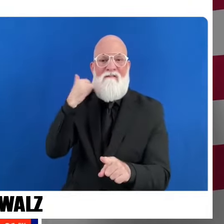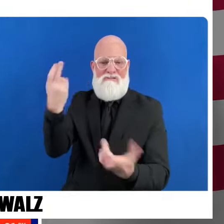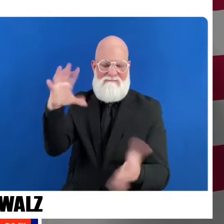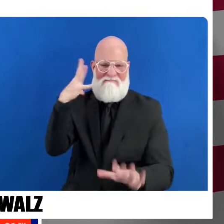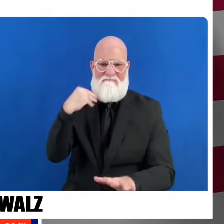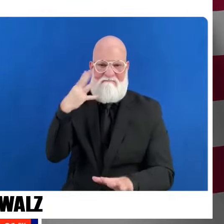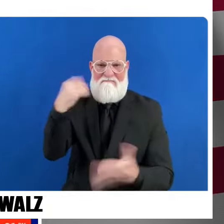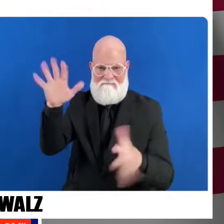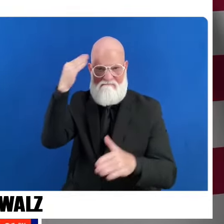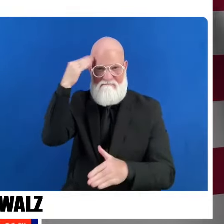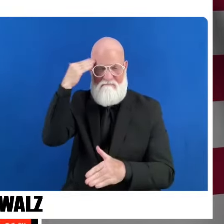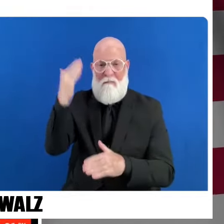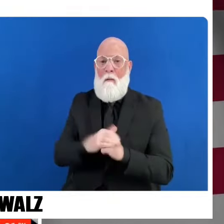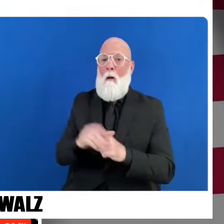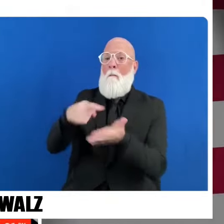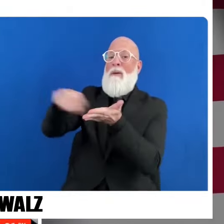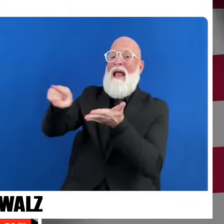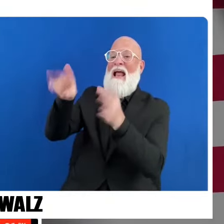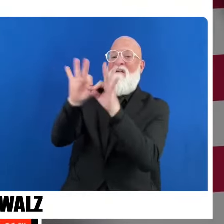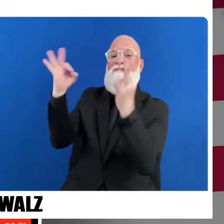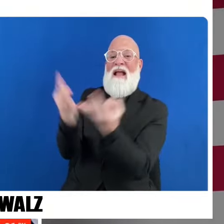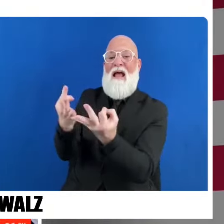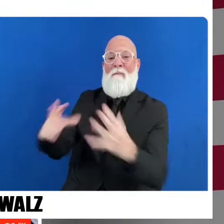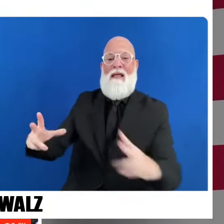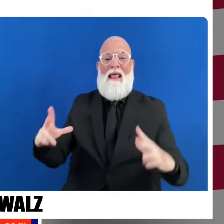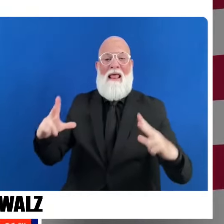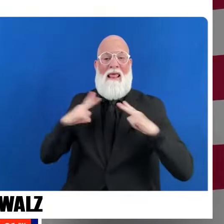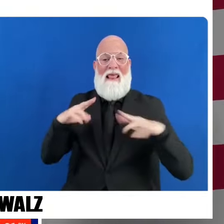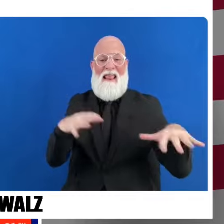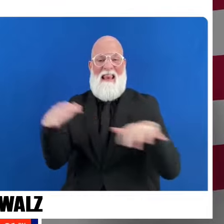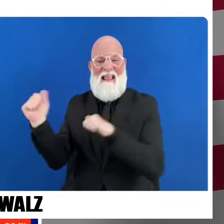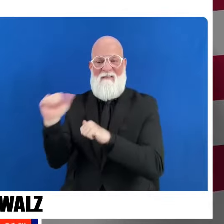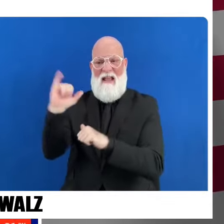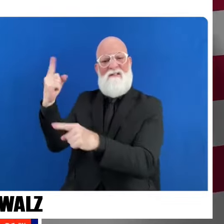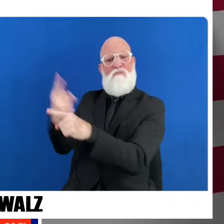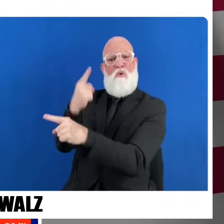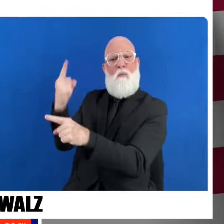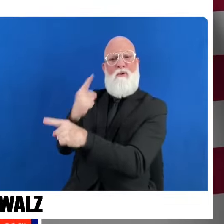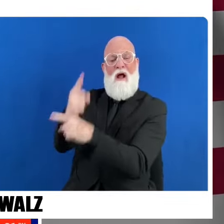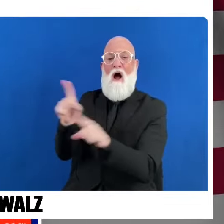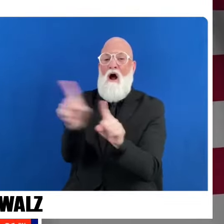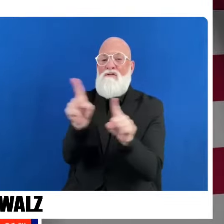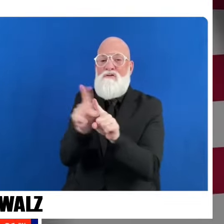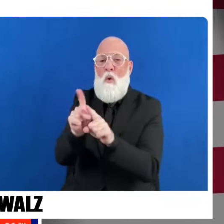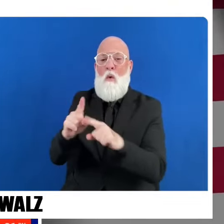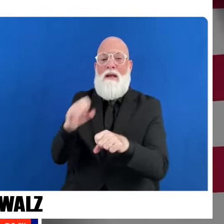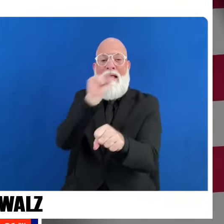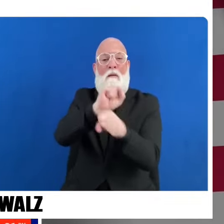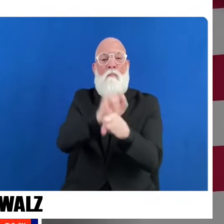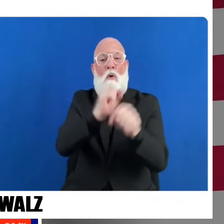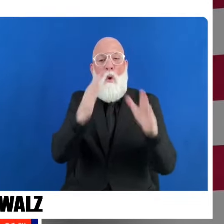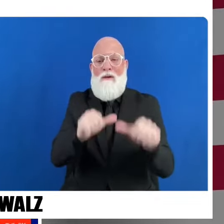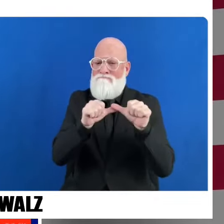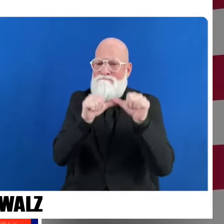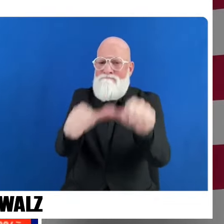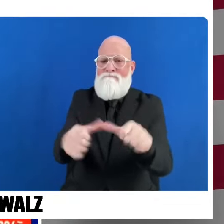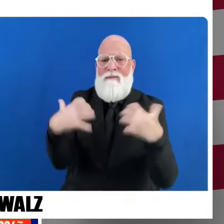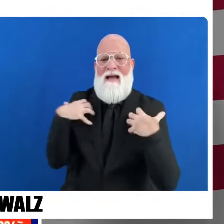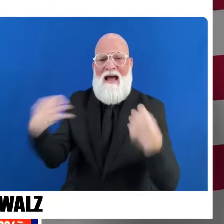they're moral and they think it's a good thing, but it also keeps their employees healthy. We in Minnesota passed a paid family medical leave. You have a